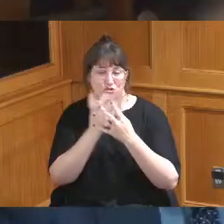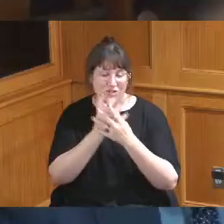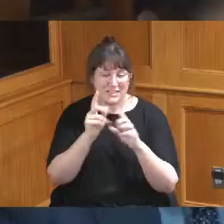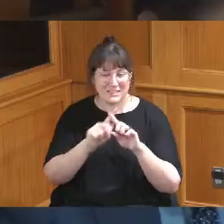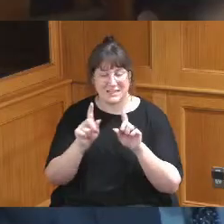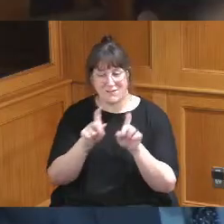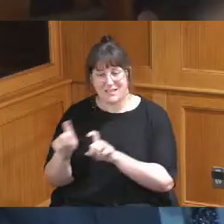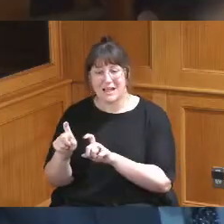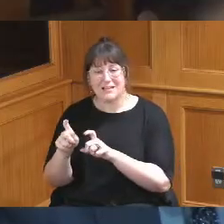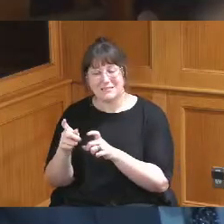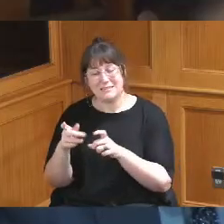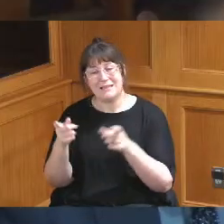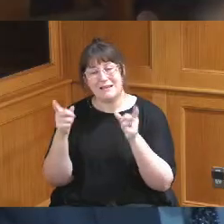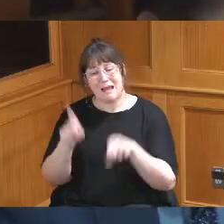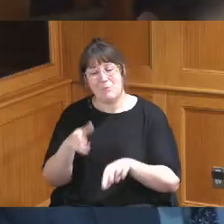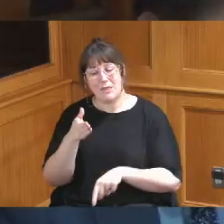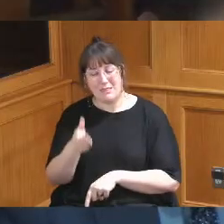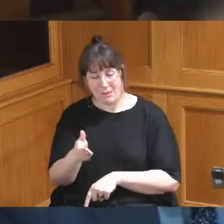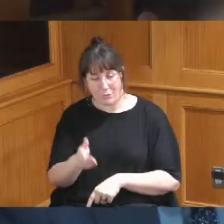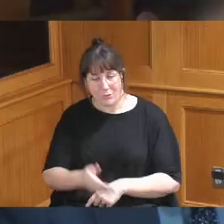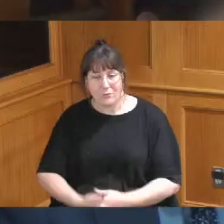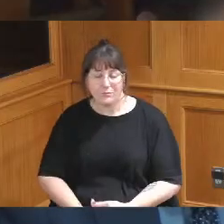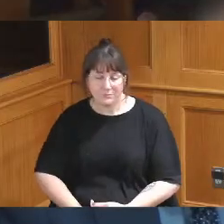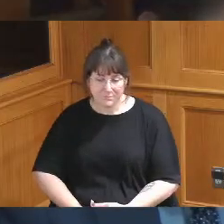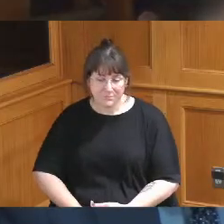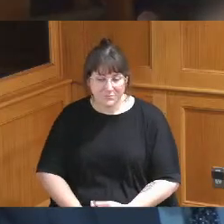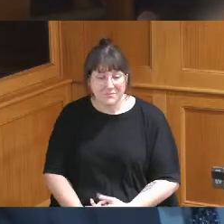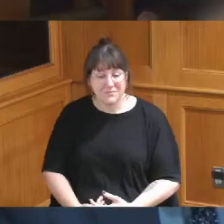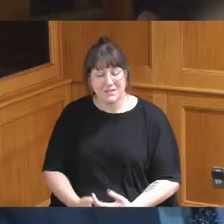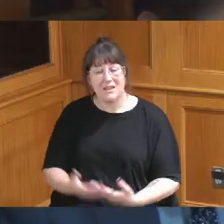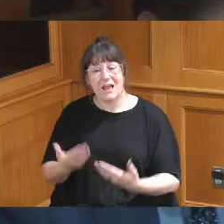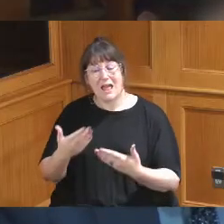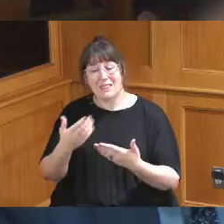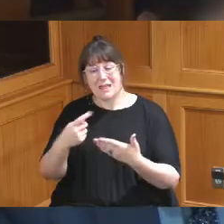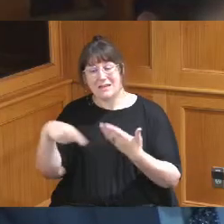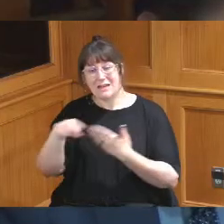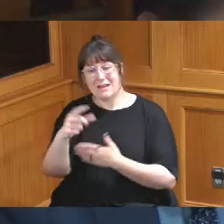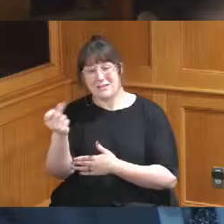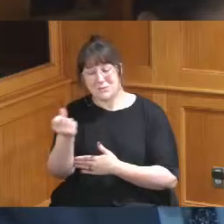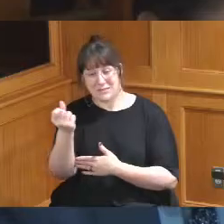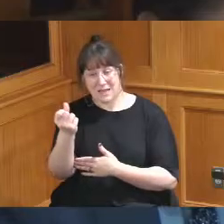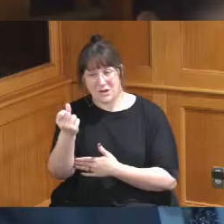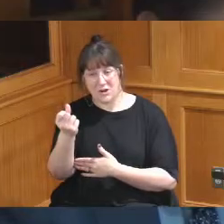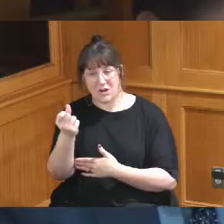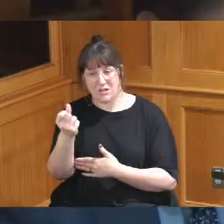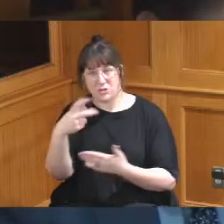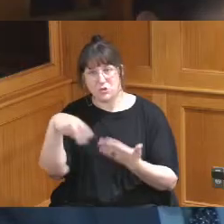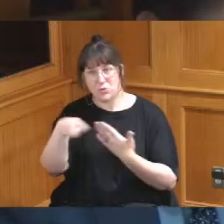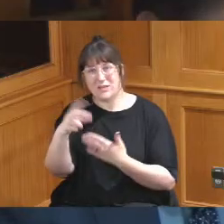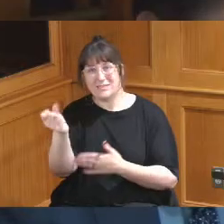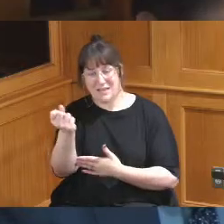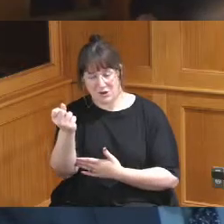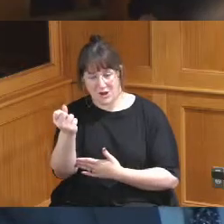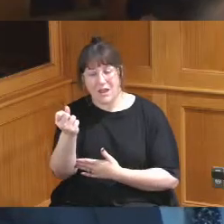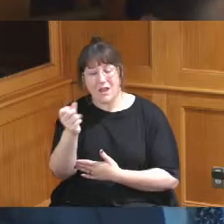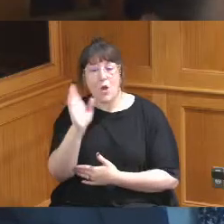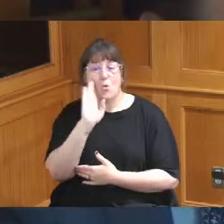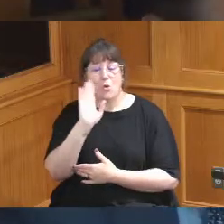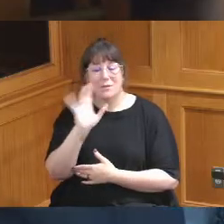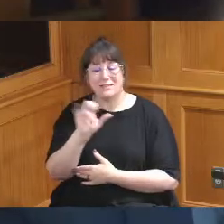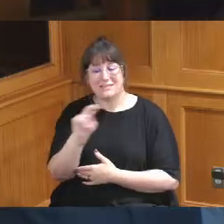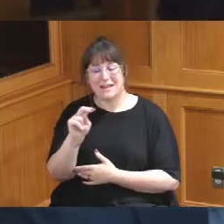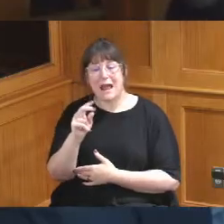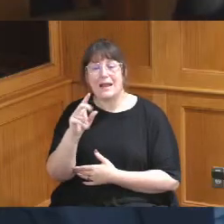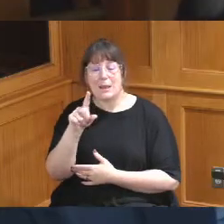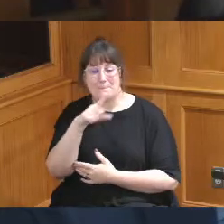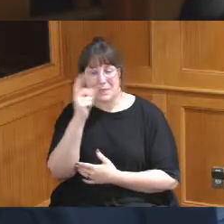will be happening this Saturday. And then next Saturday, because we don't meet next week, next Saturday is the Cincinnati Black Music